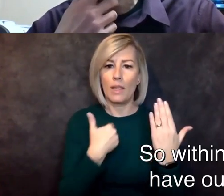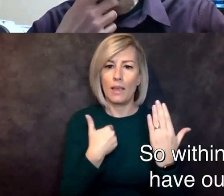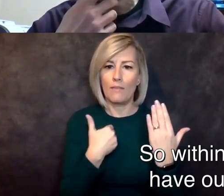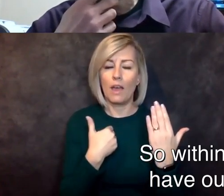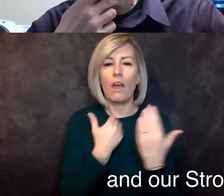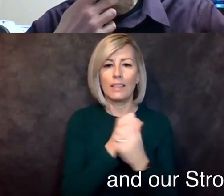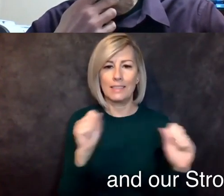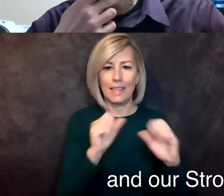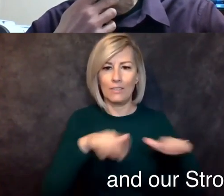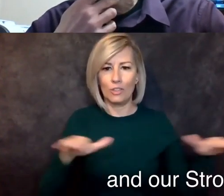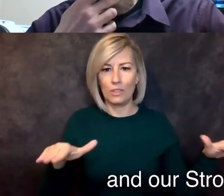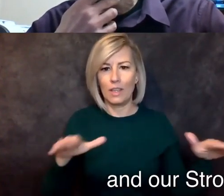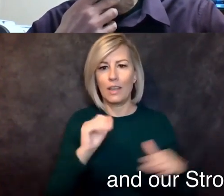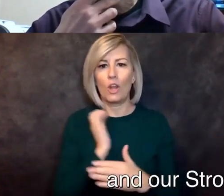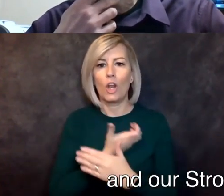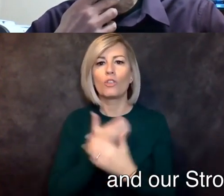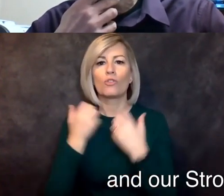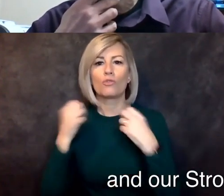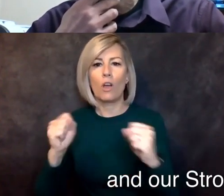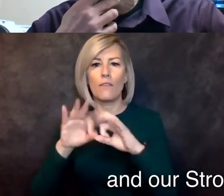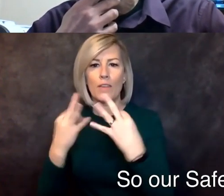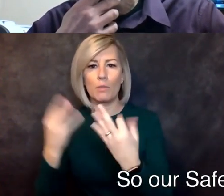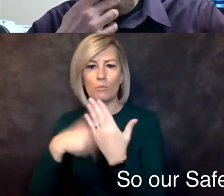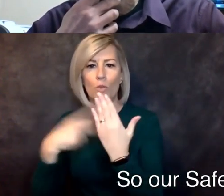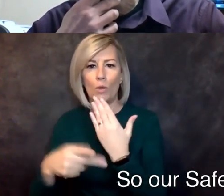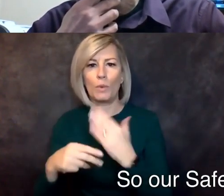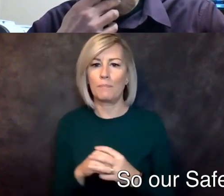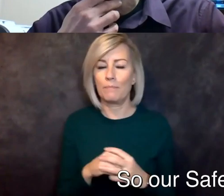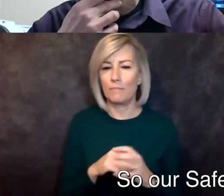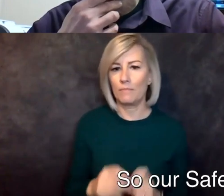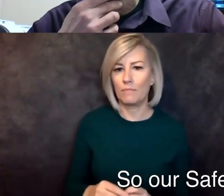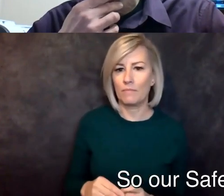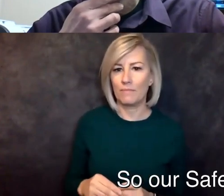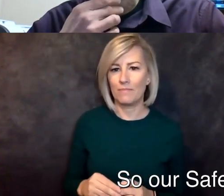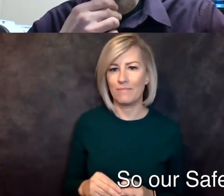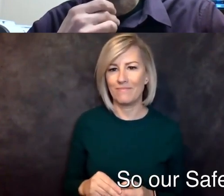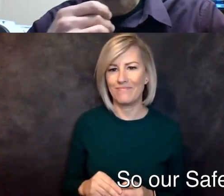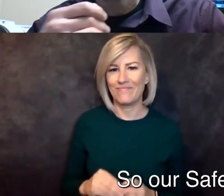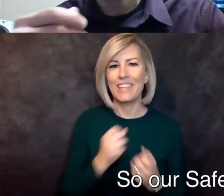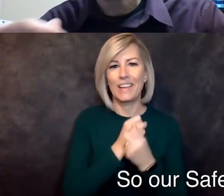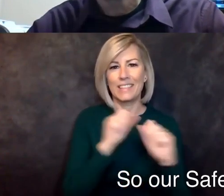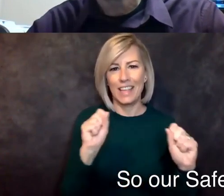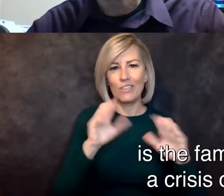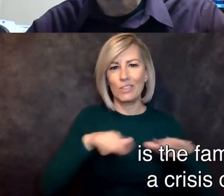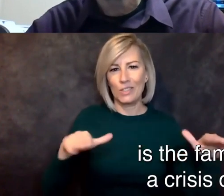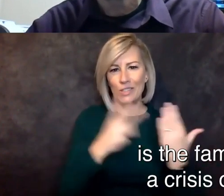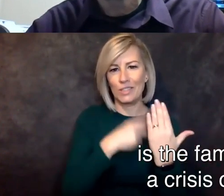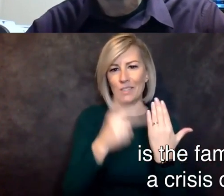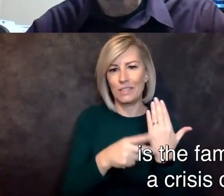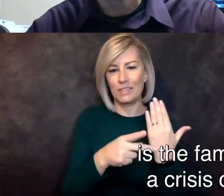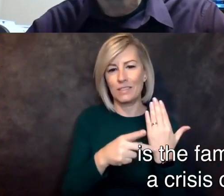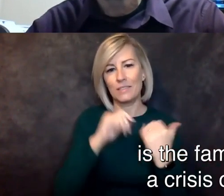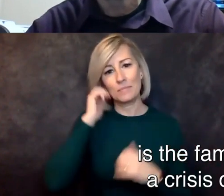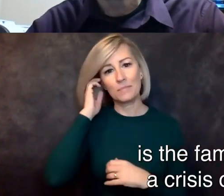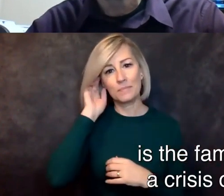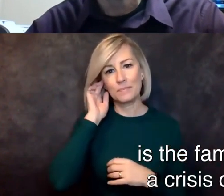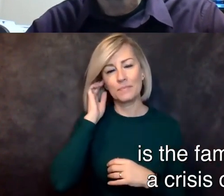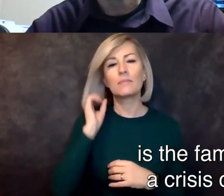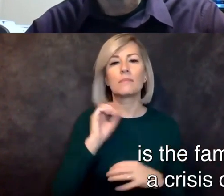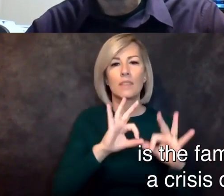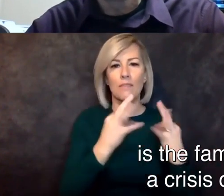Children's and our Strong Families program. So our Safe Children's program is the